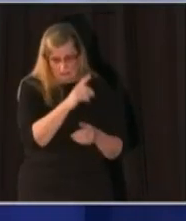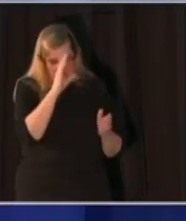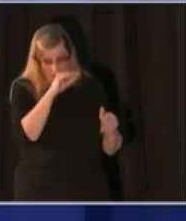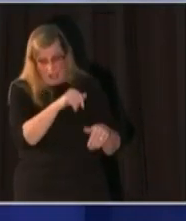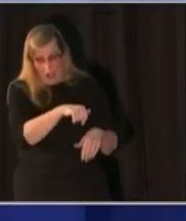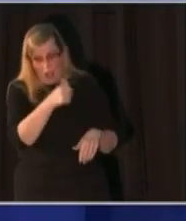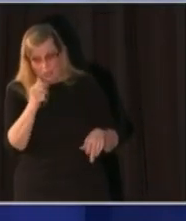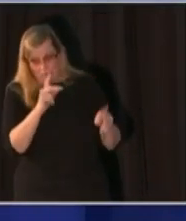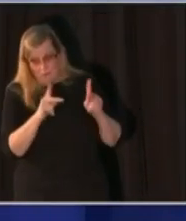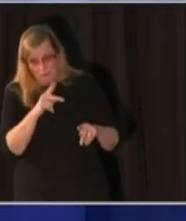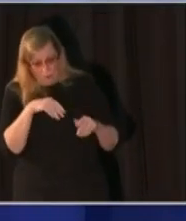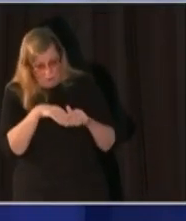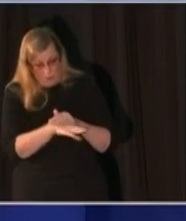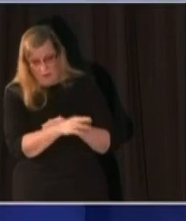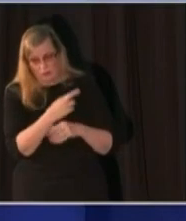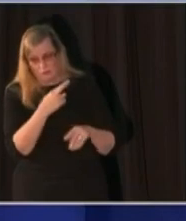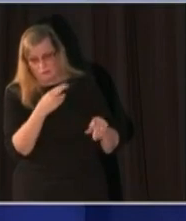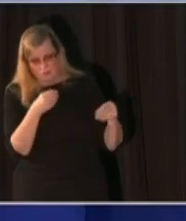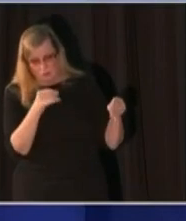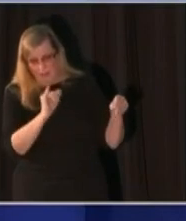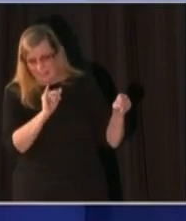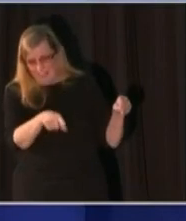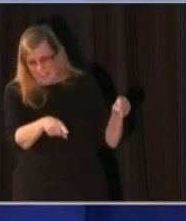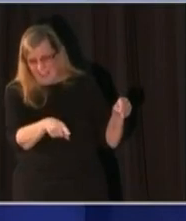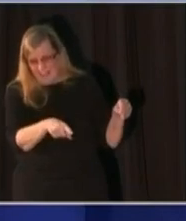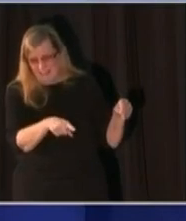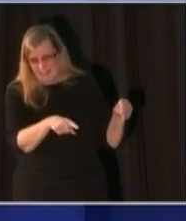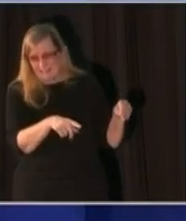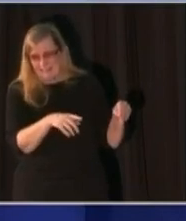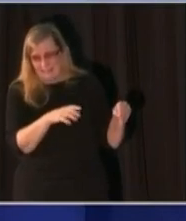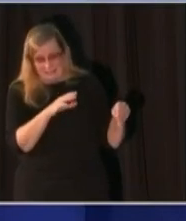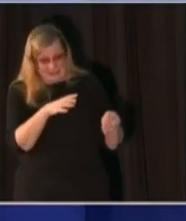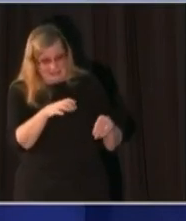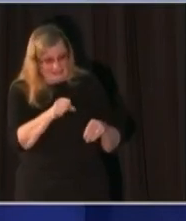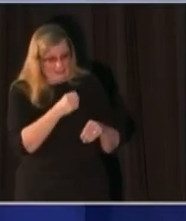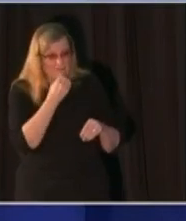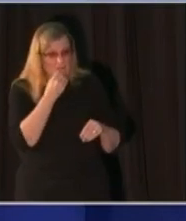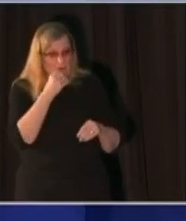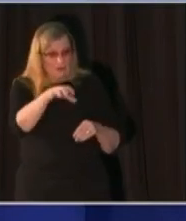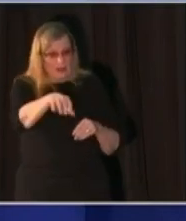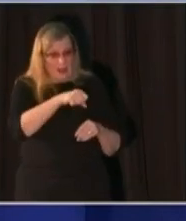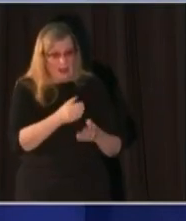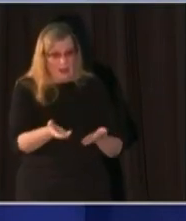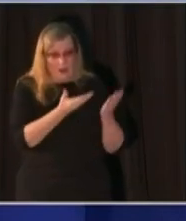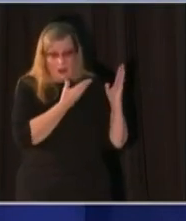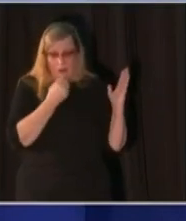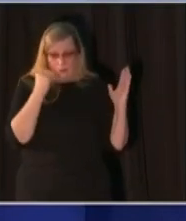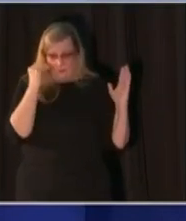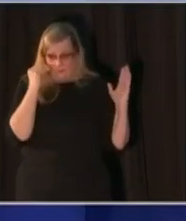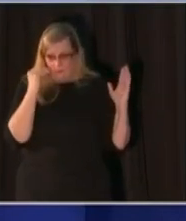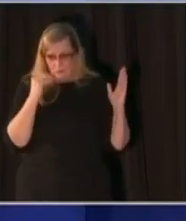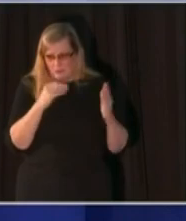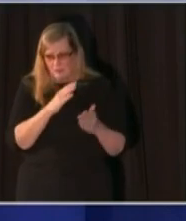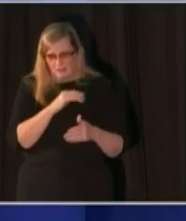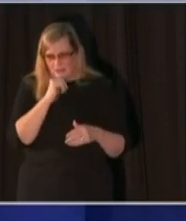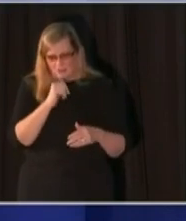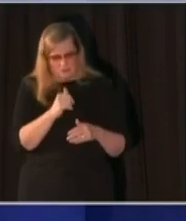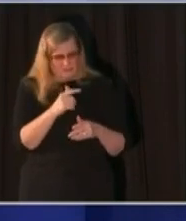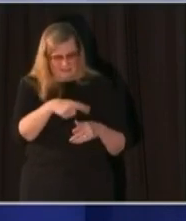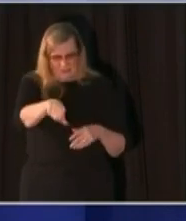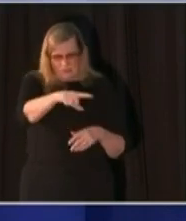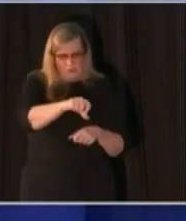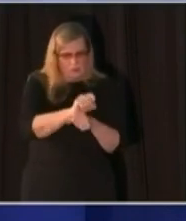into a place that's selling carryout and see people who are not workers, that is, that are not wearing masks and